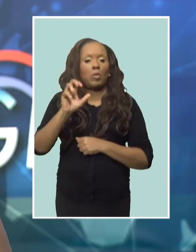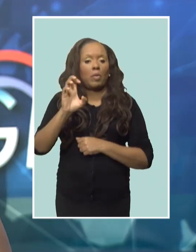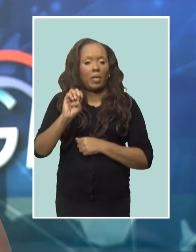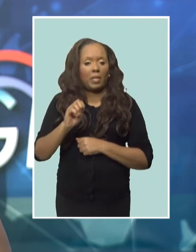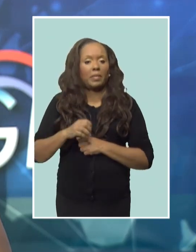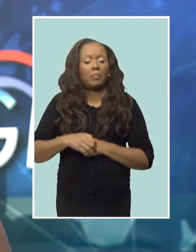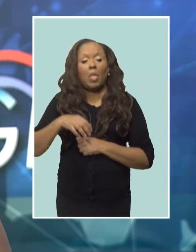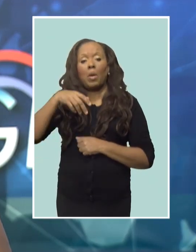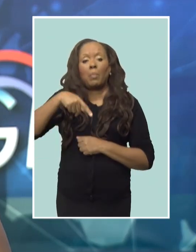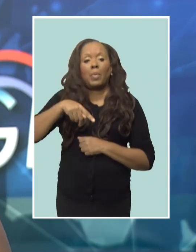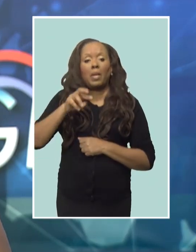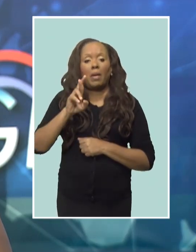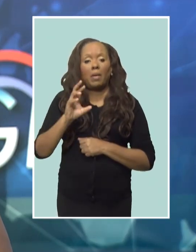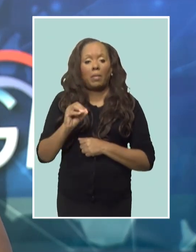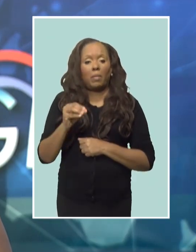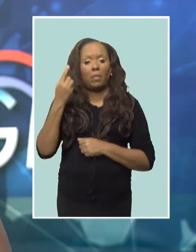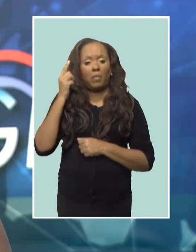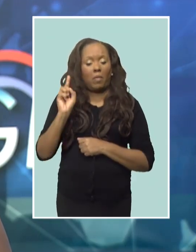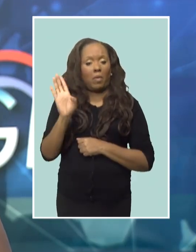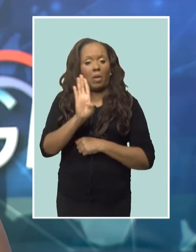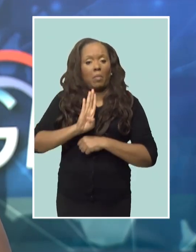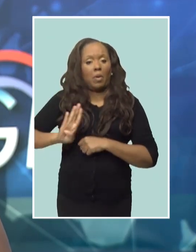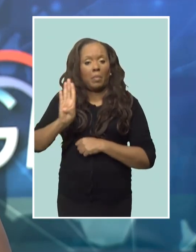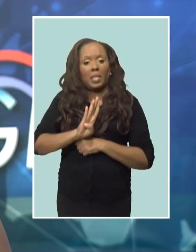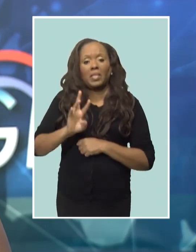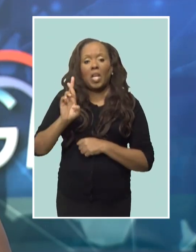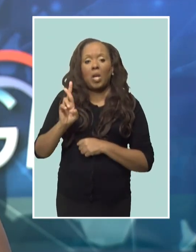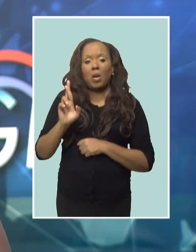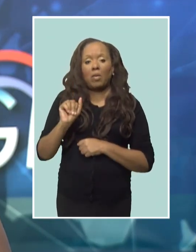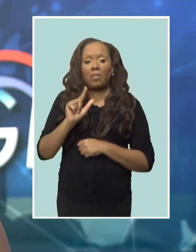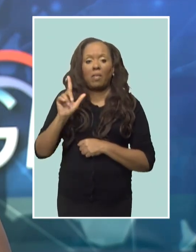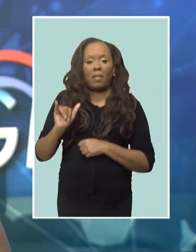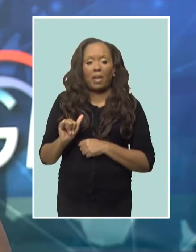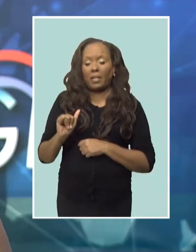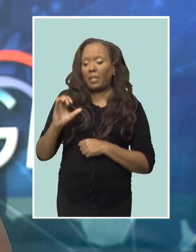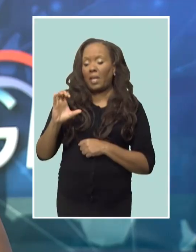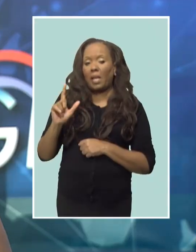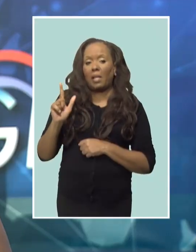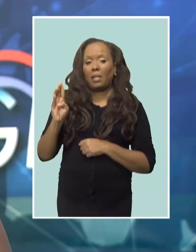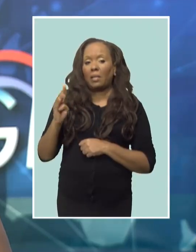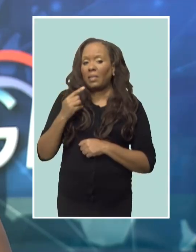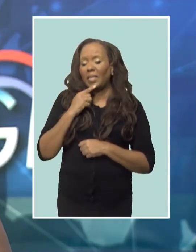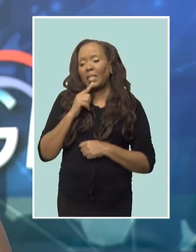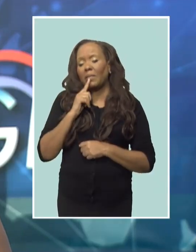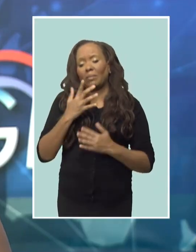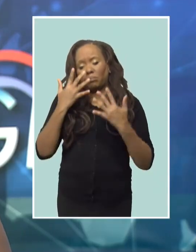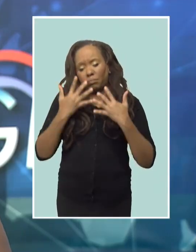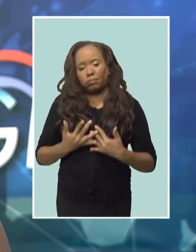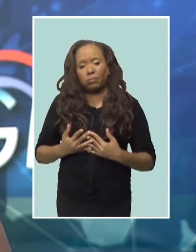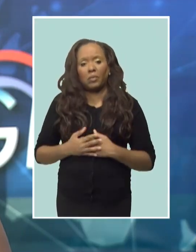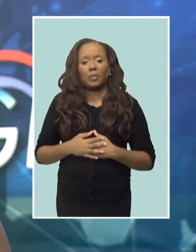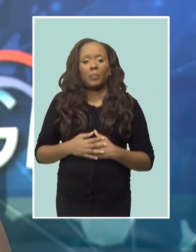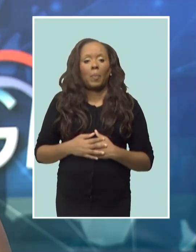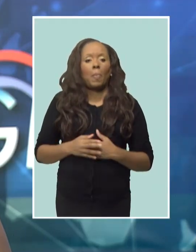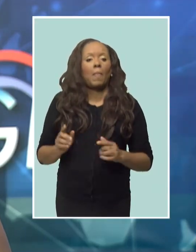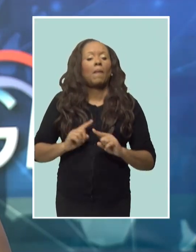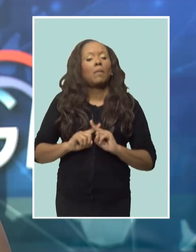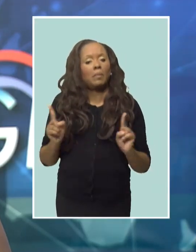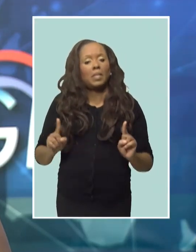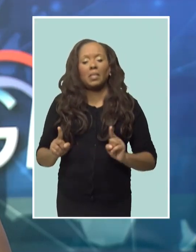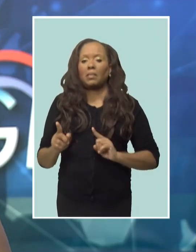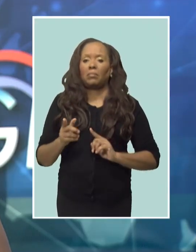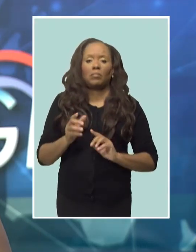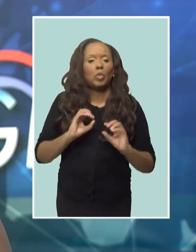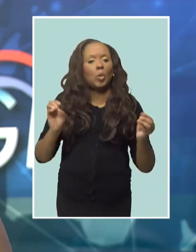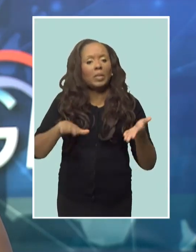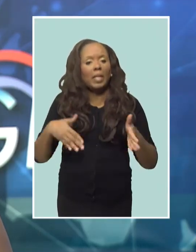the Barbados Rally Club, Neil Bernard, has called the accident an unfortunate incident. He says none of the injuries sustained by the spectators